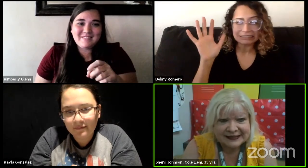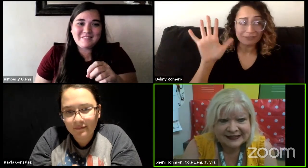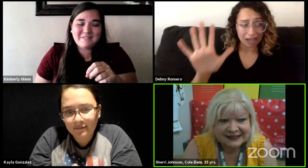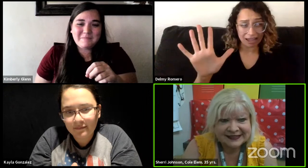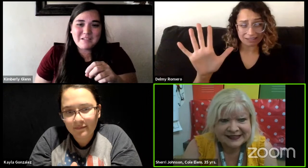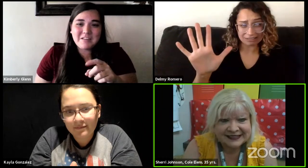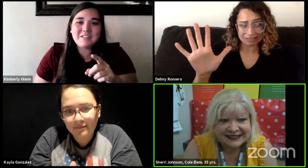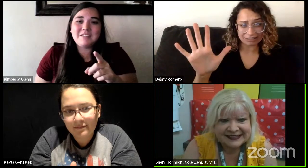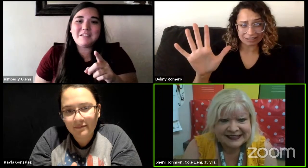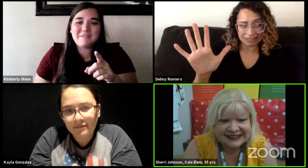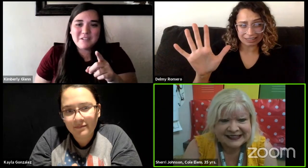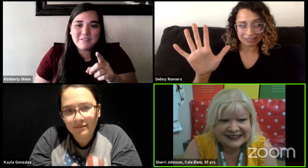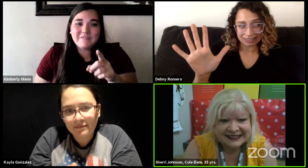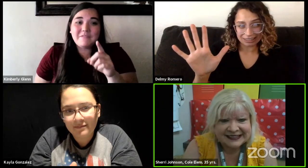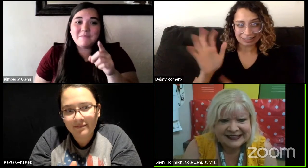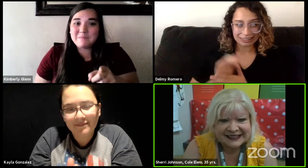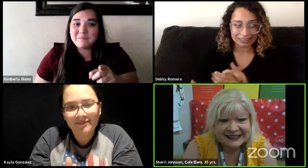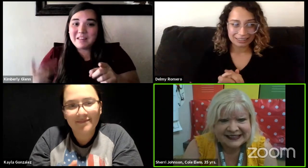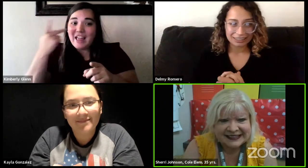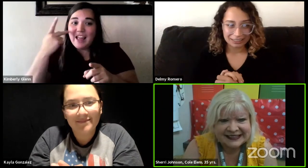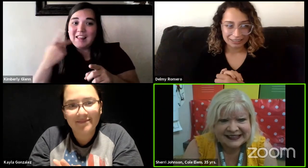1985?